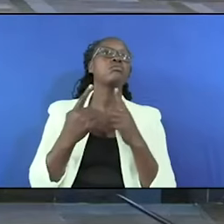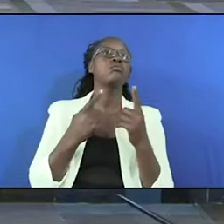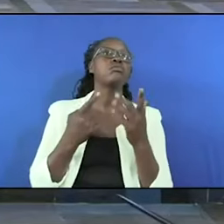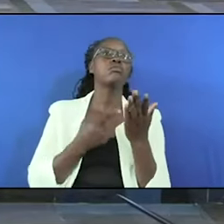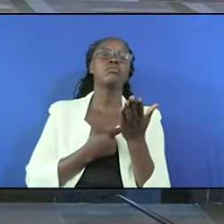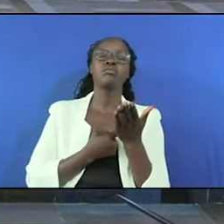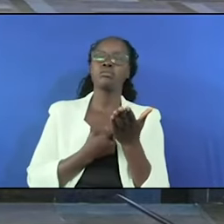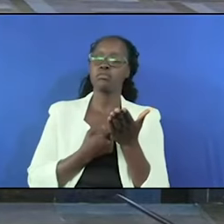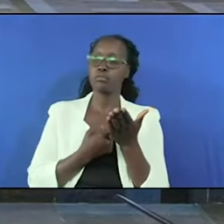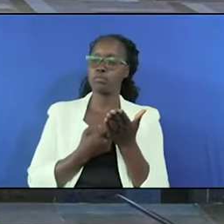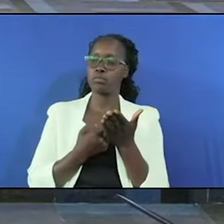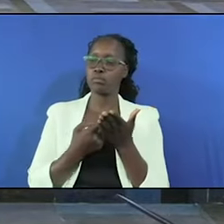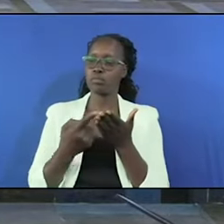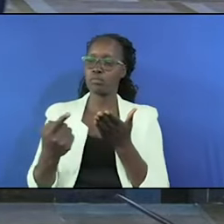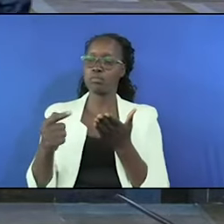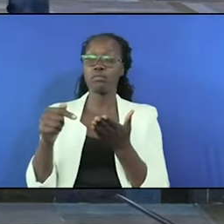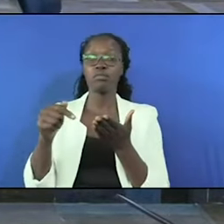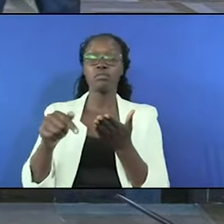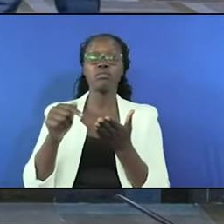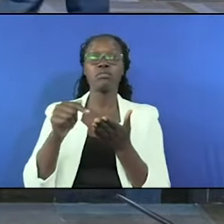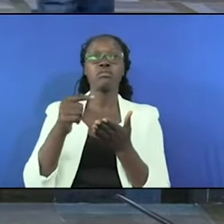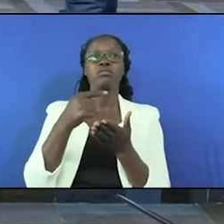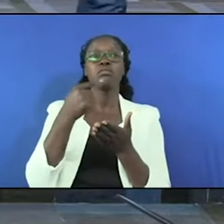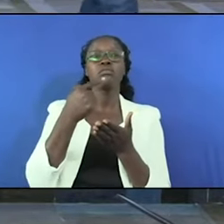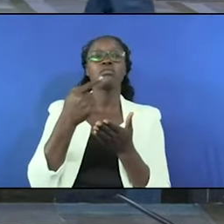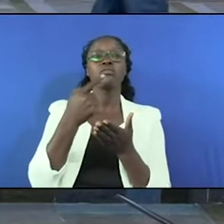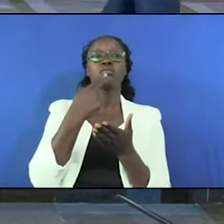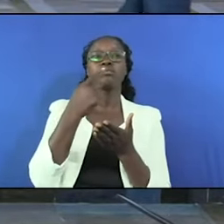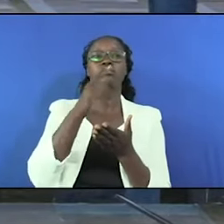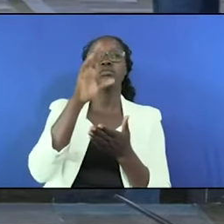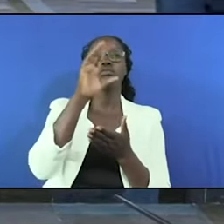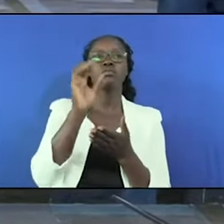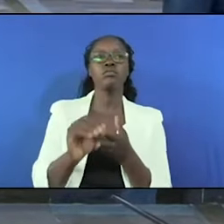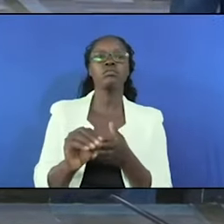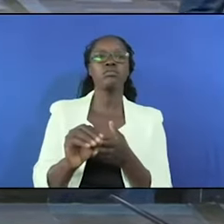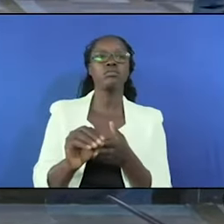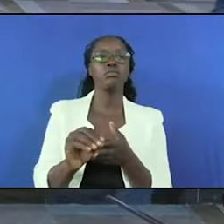week, I can tell you gave 100%.